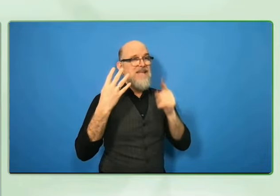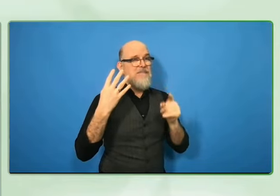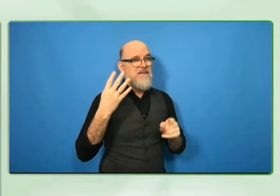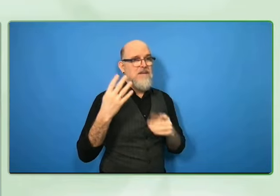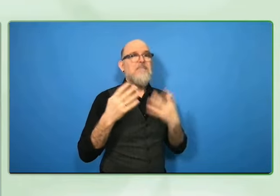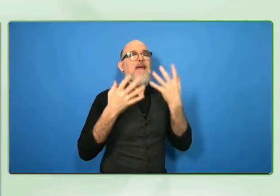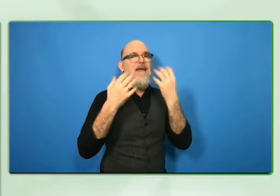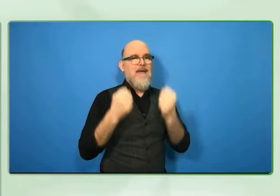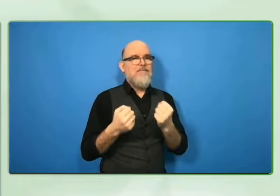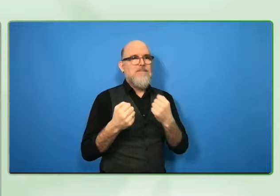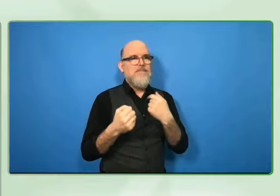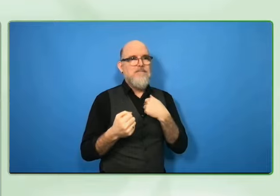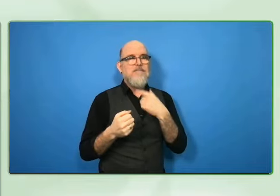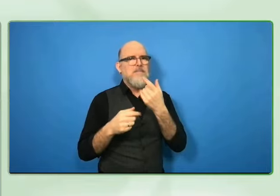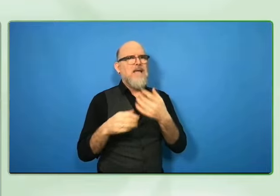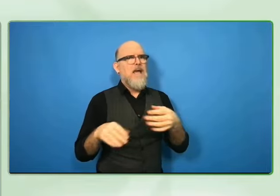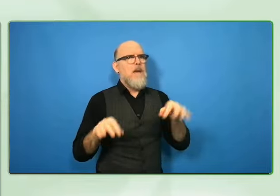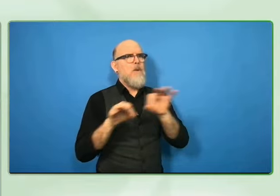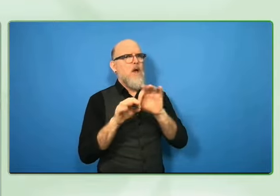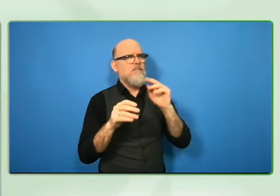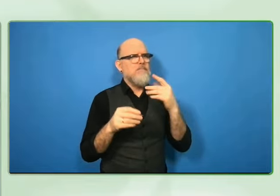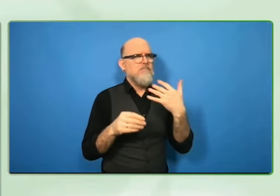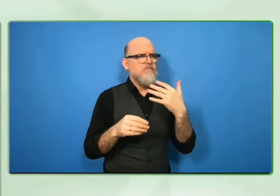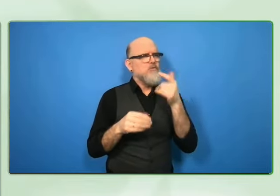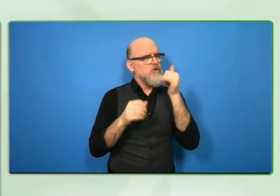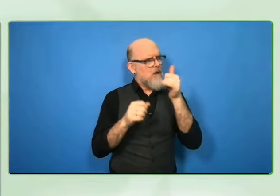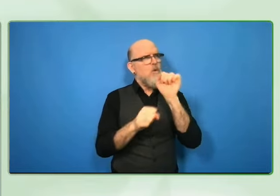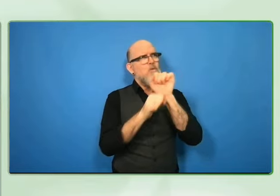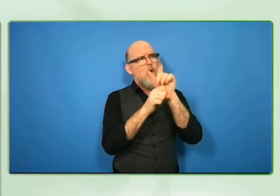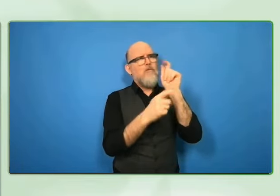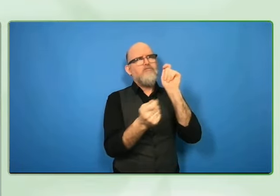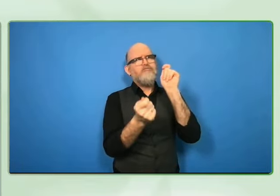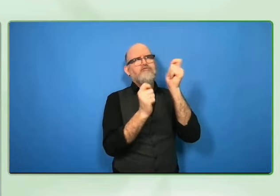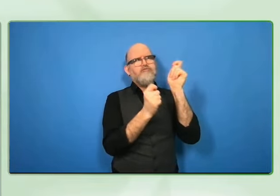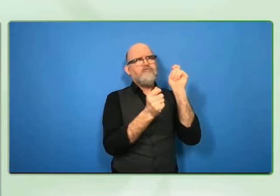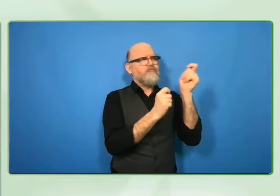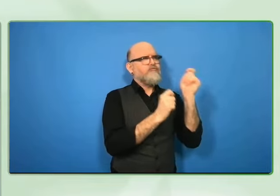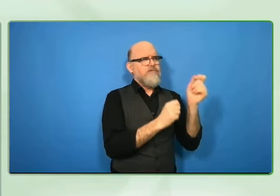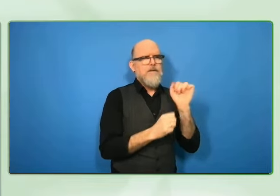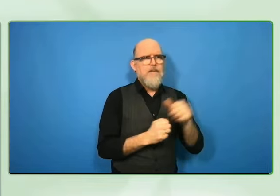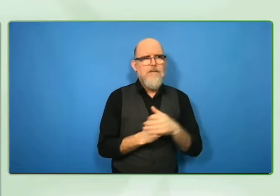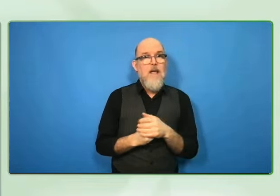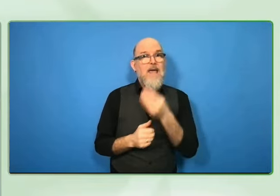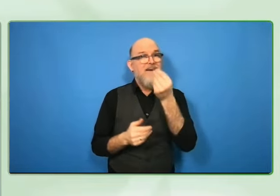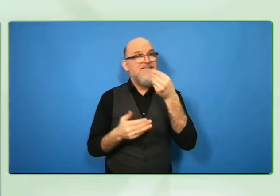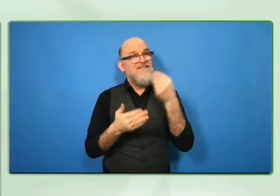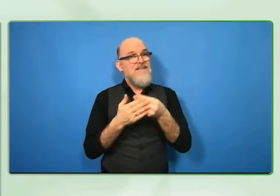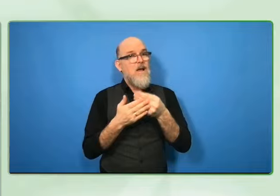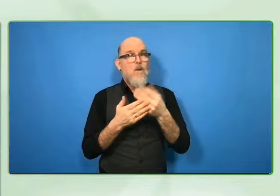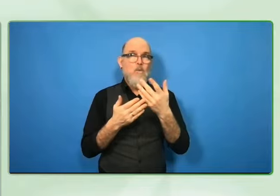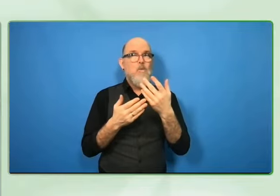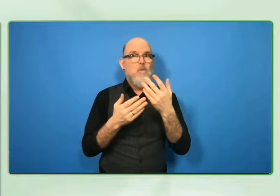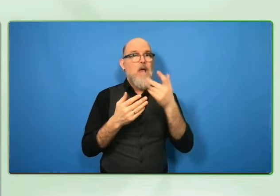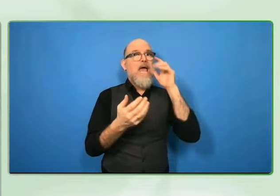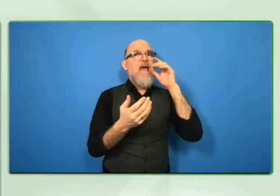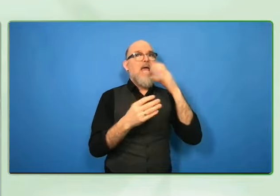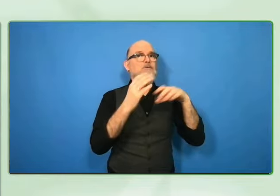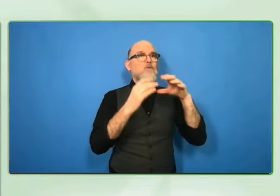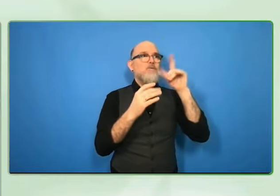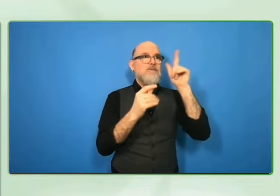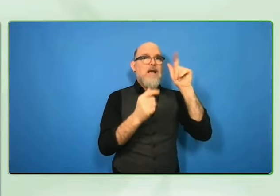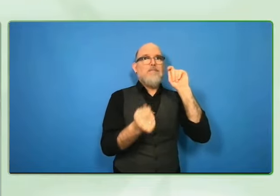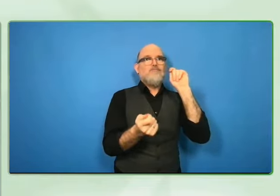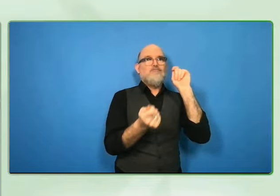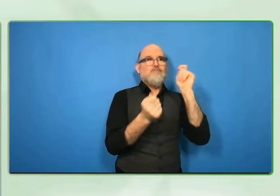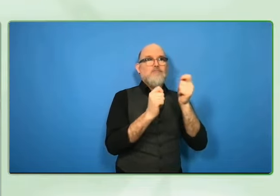of course, as a valuable resource for most, if not all, EBRG leaders like myself who are working to influence